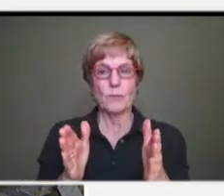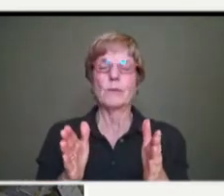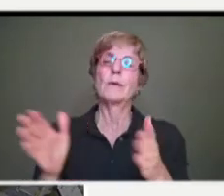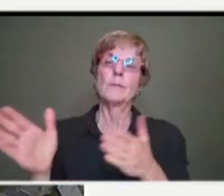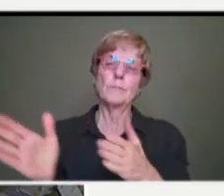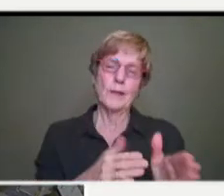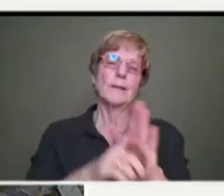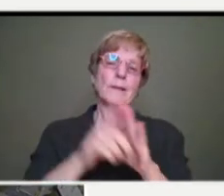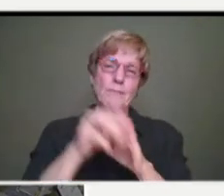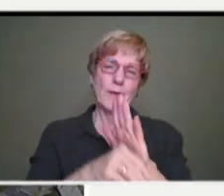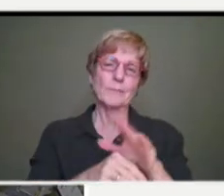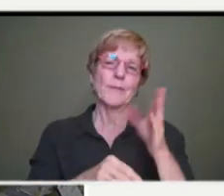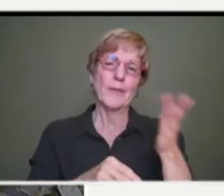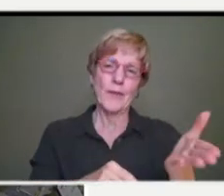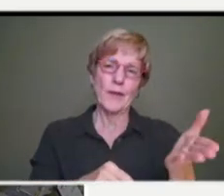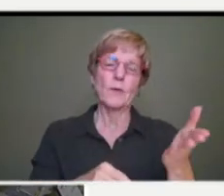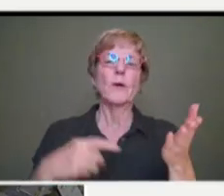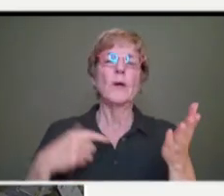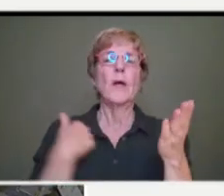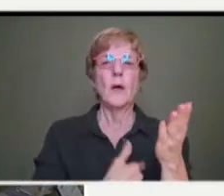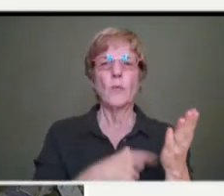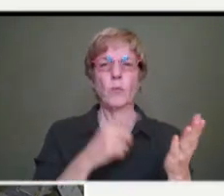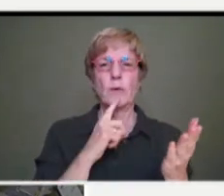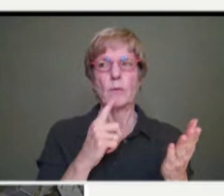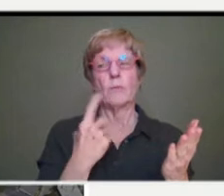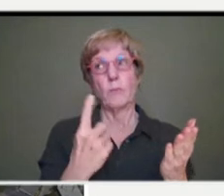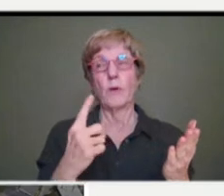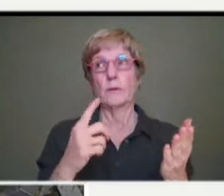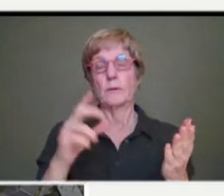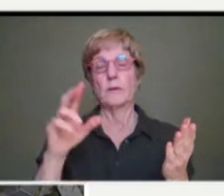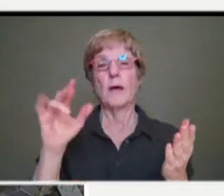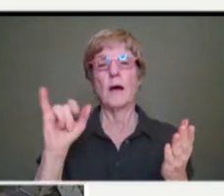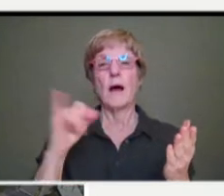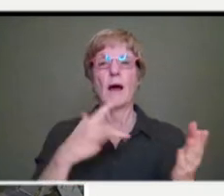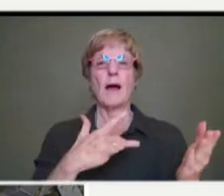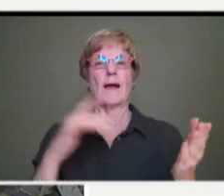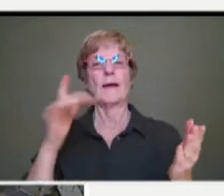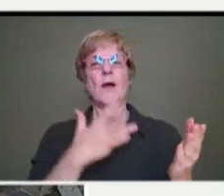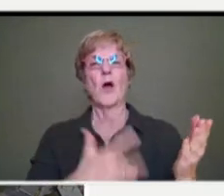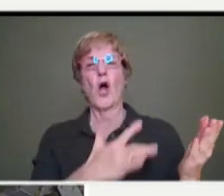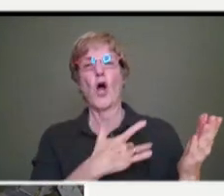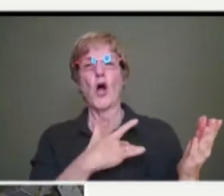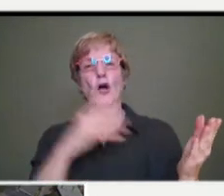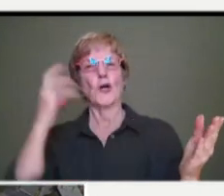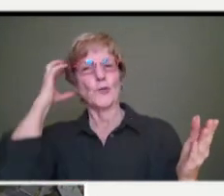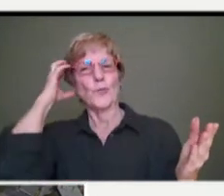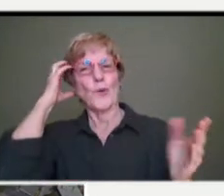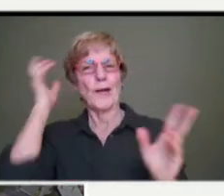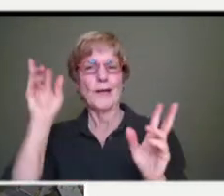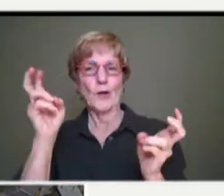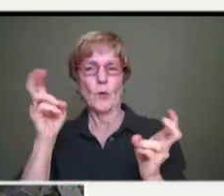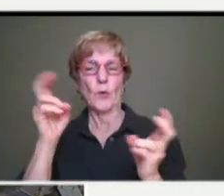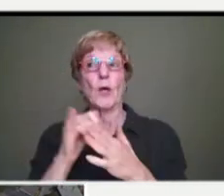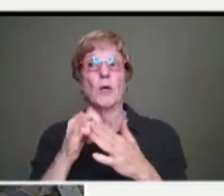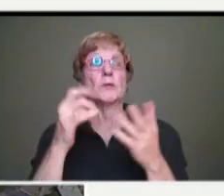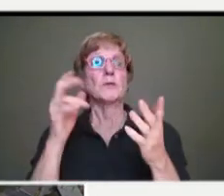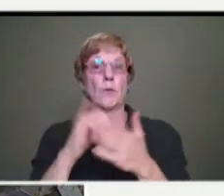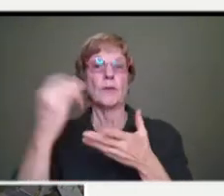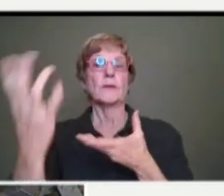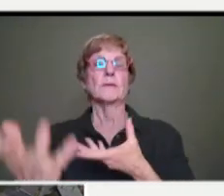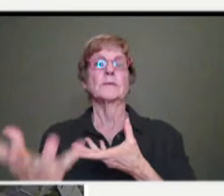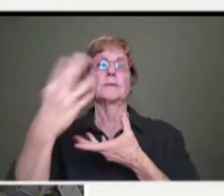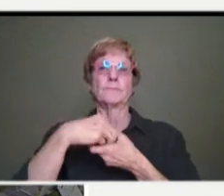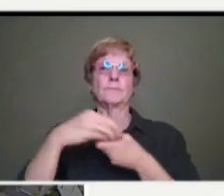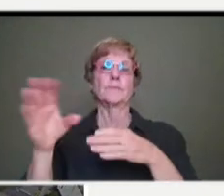there and then we are one of my partners is the iHeart Radio building there so we are talking about bringing this into the business park